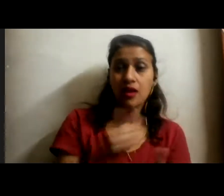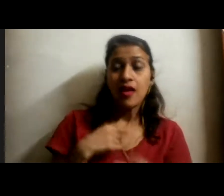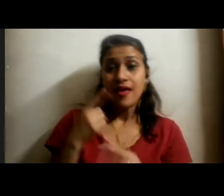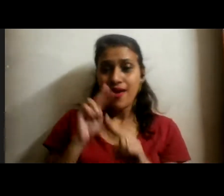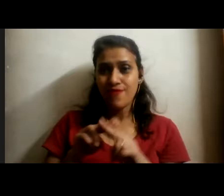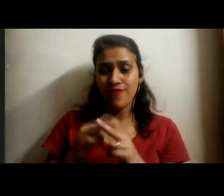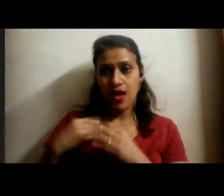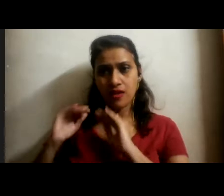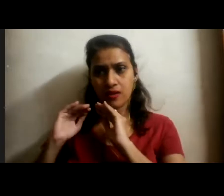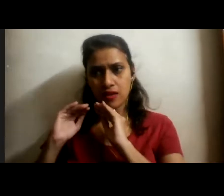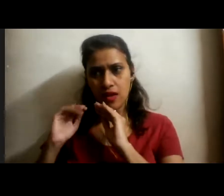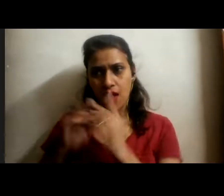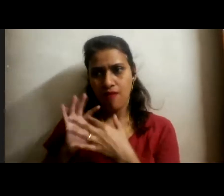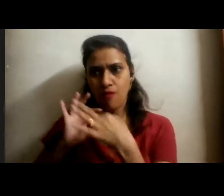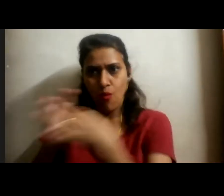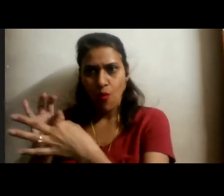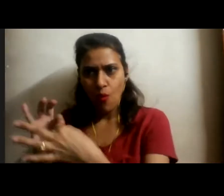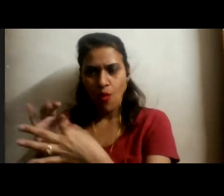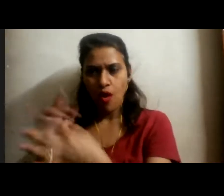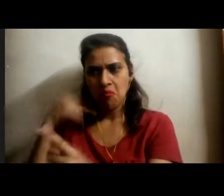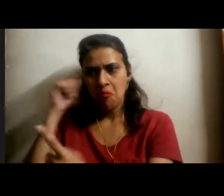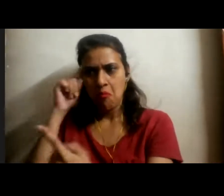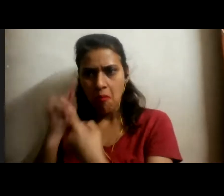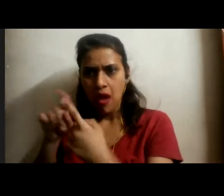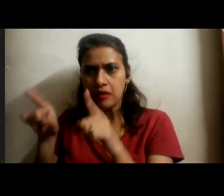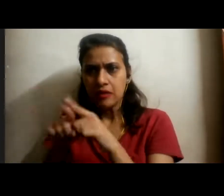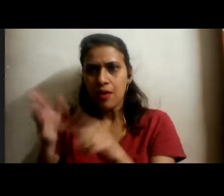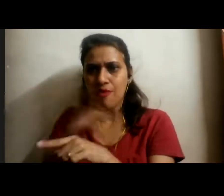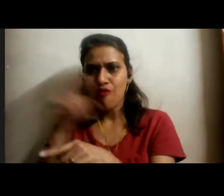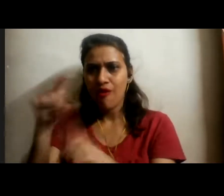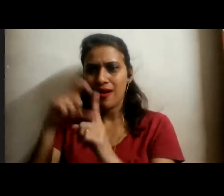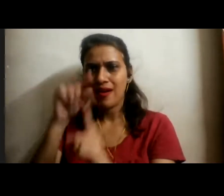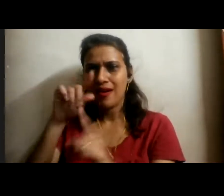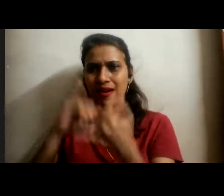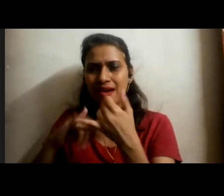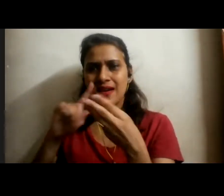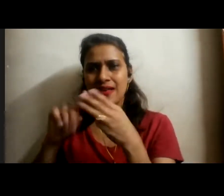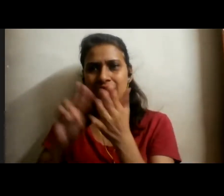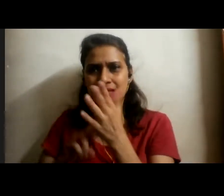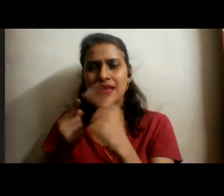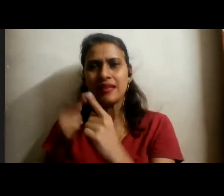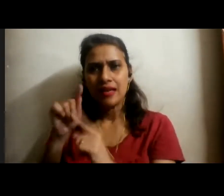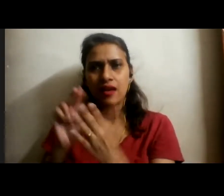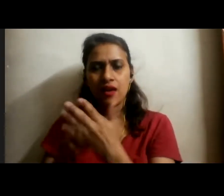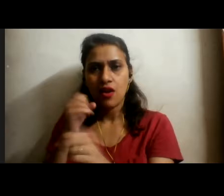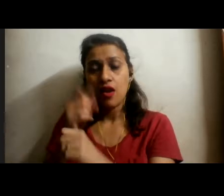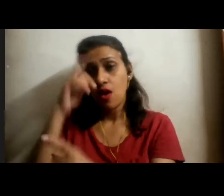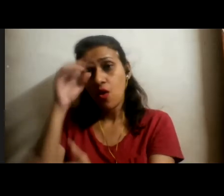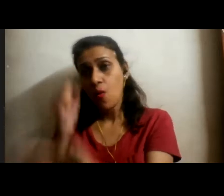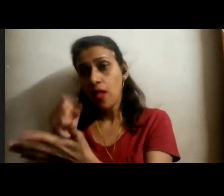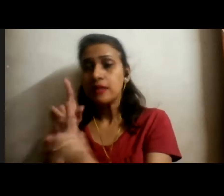Yes. and dissenting opinions generally are far ahead of their time, okay, when they give a judgment.